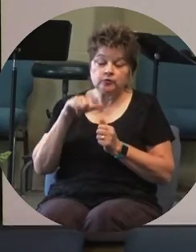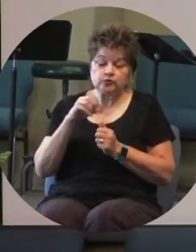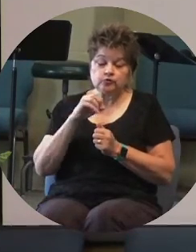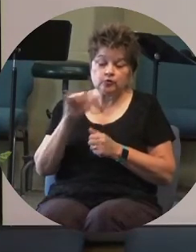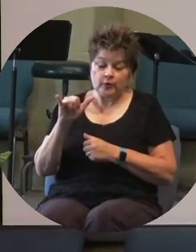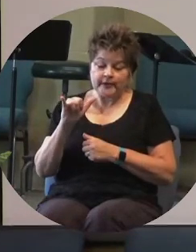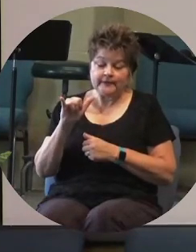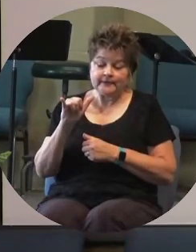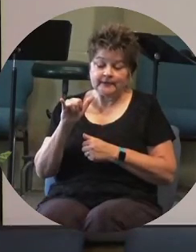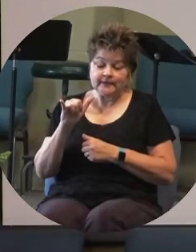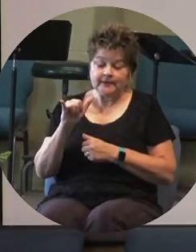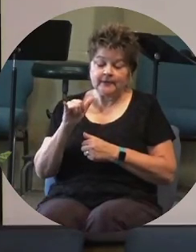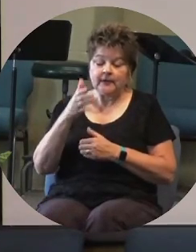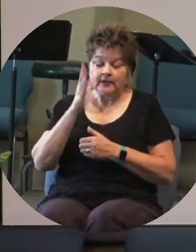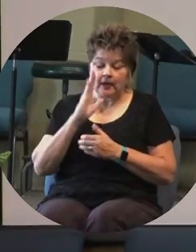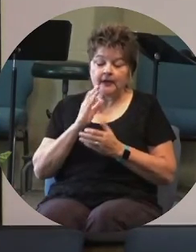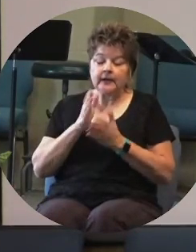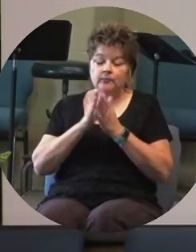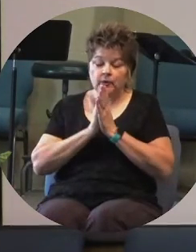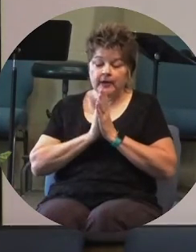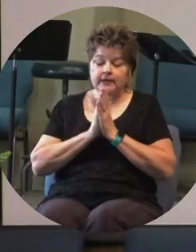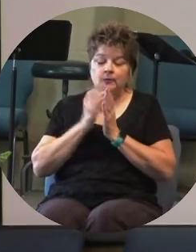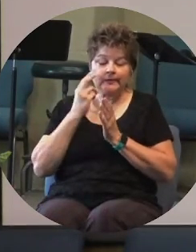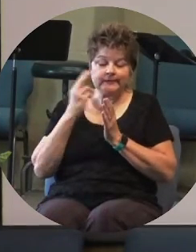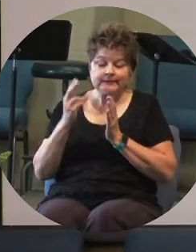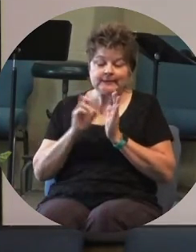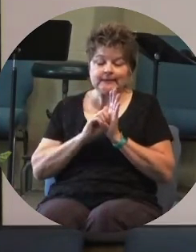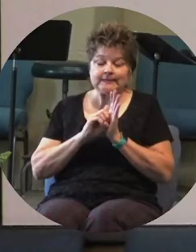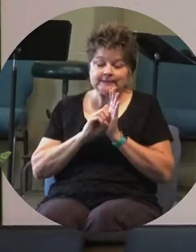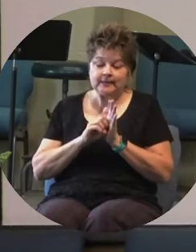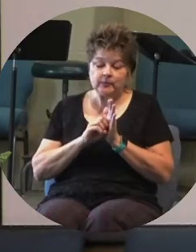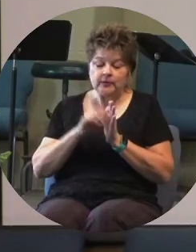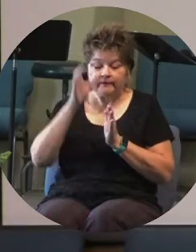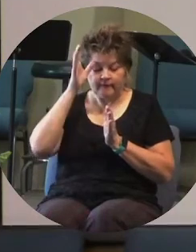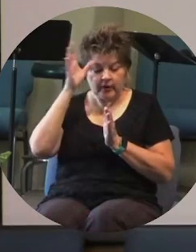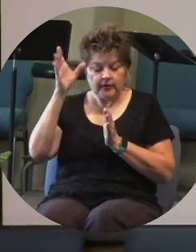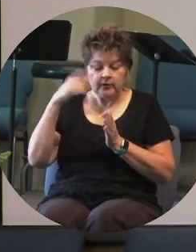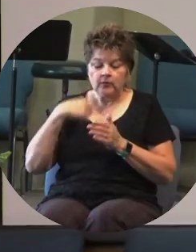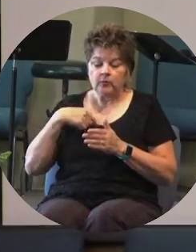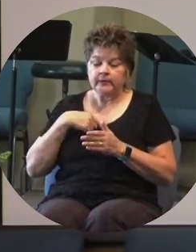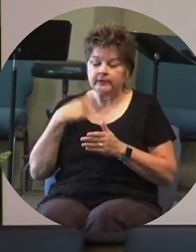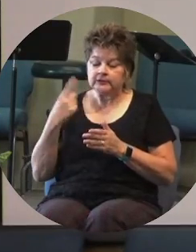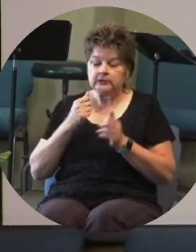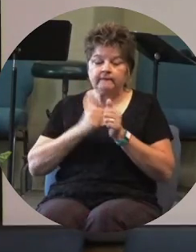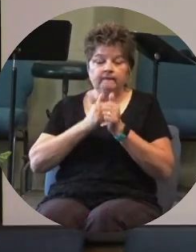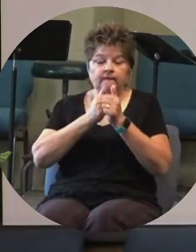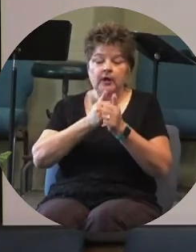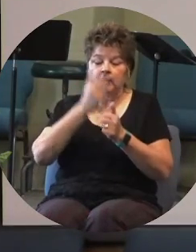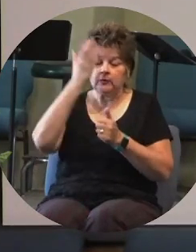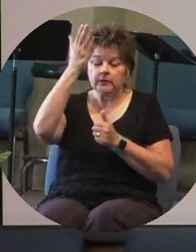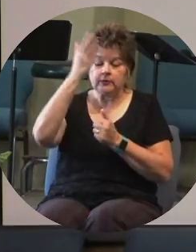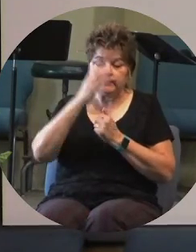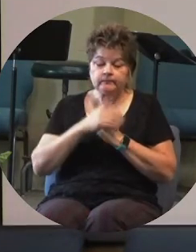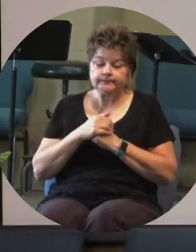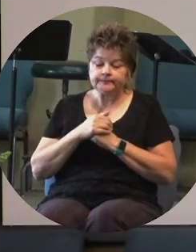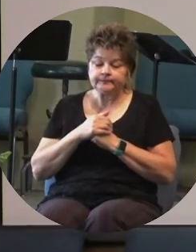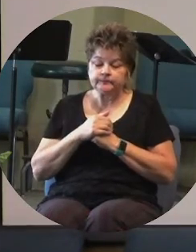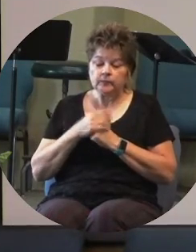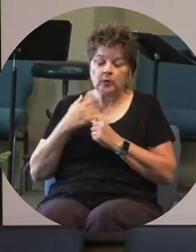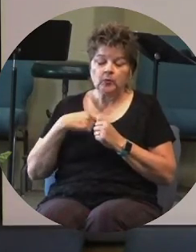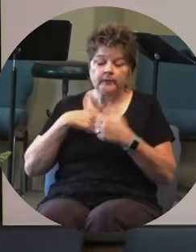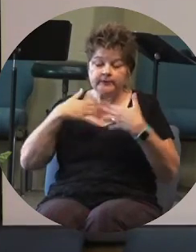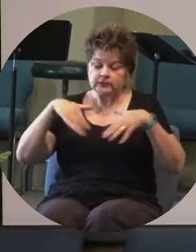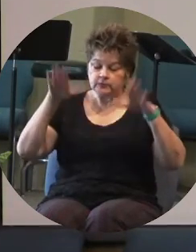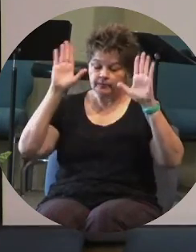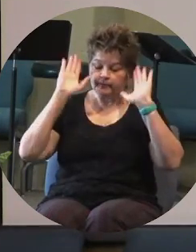God, I pray that we would see the example. And Father, we simply would just follow you. That we'd submit